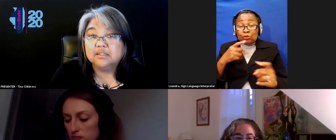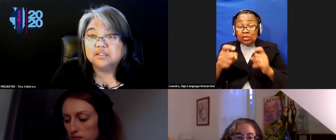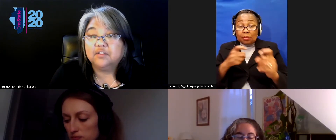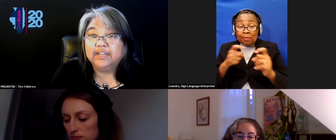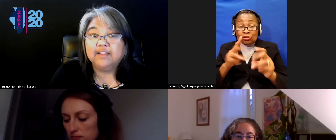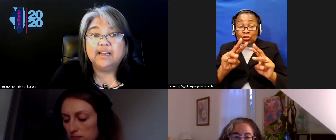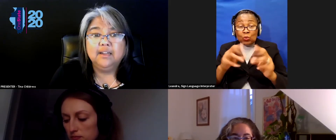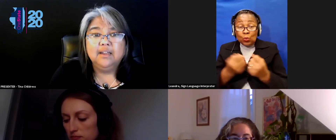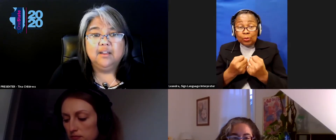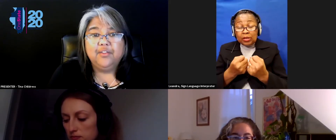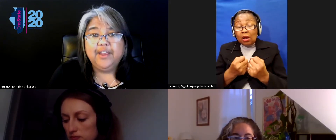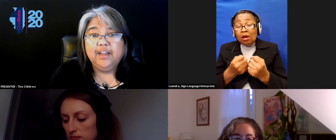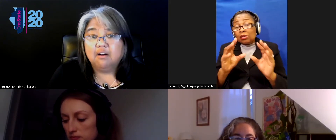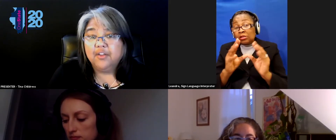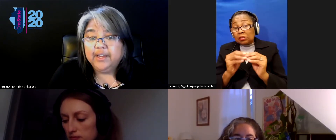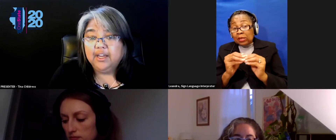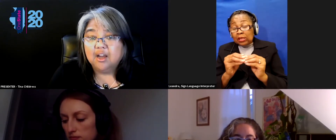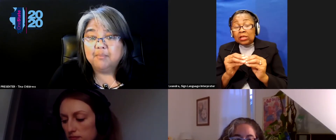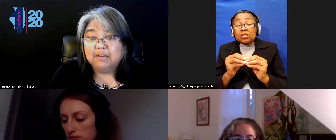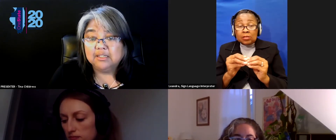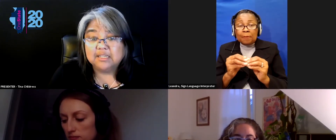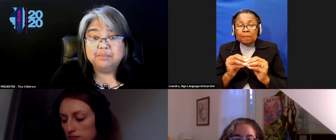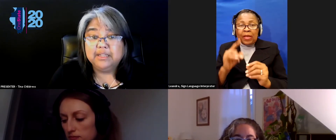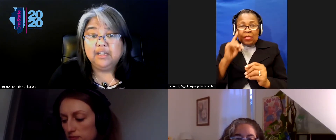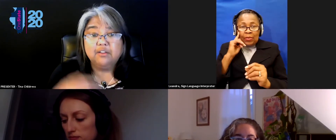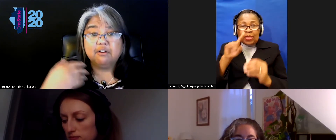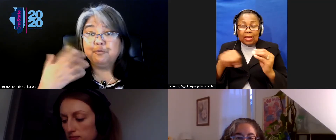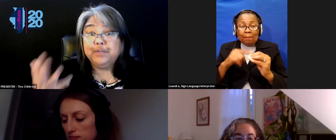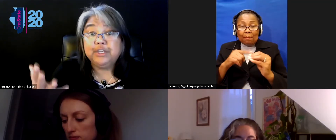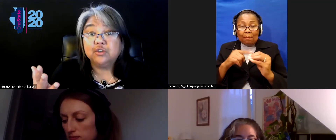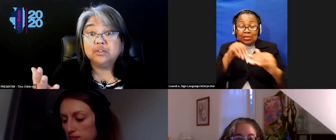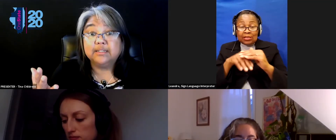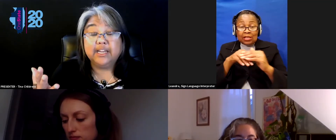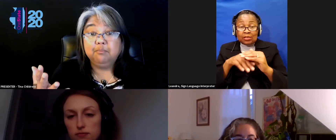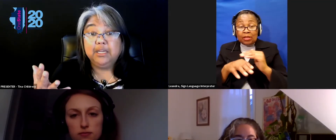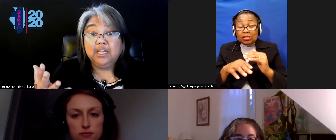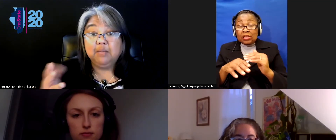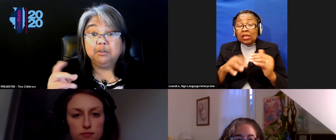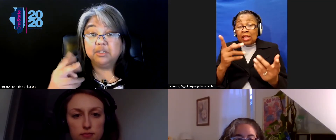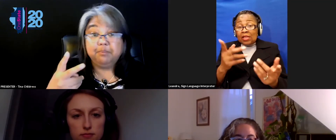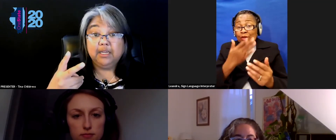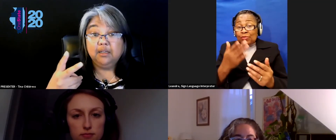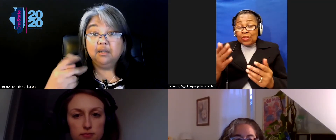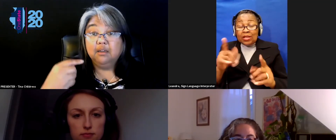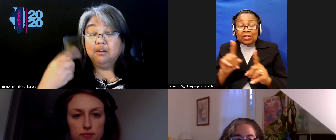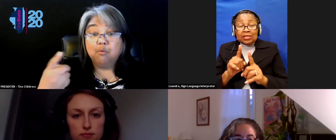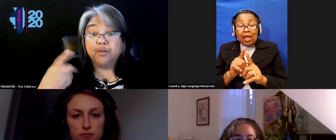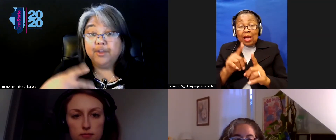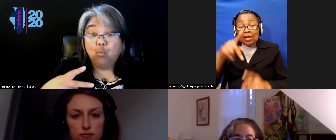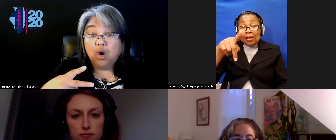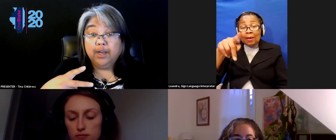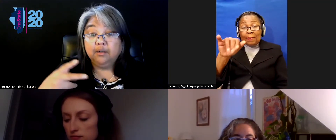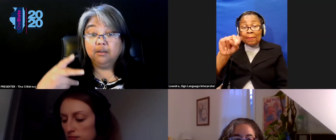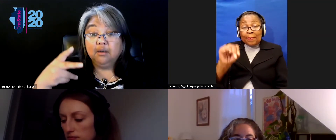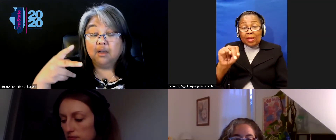meetings and stuff like that, they are thinking about accessibility. There are features like being able to pin more